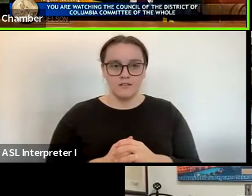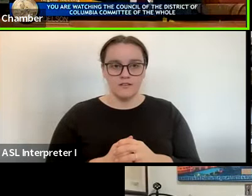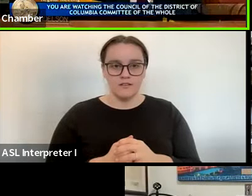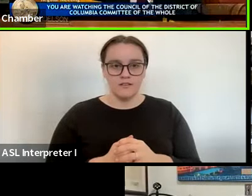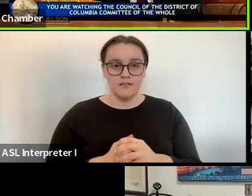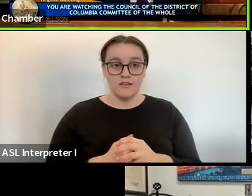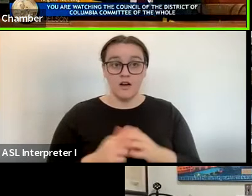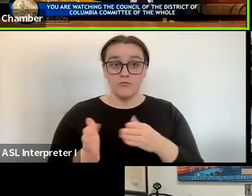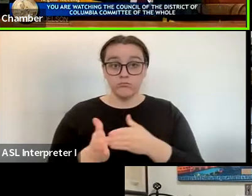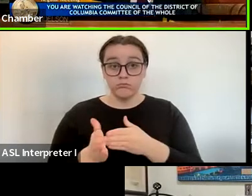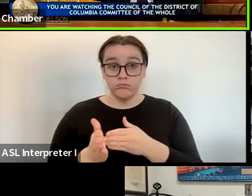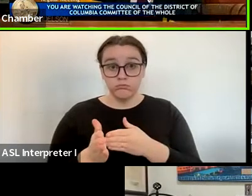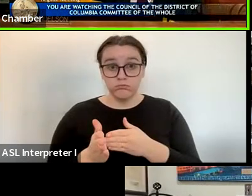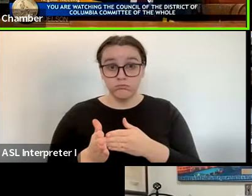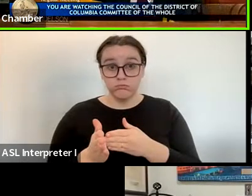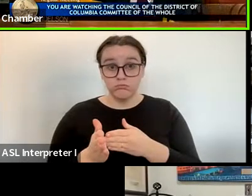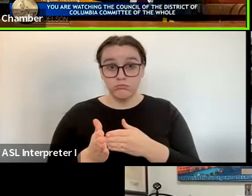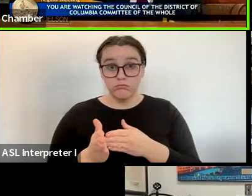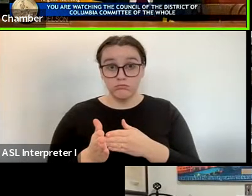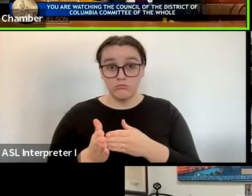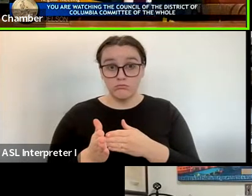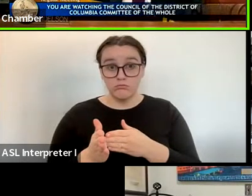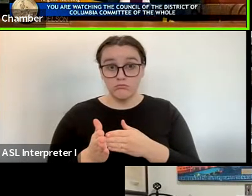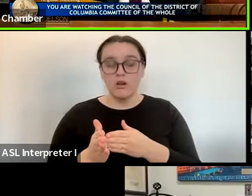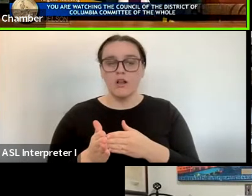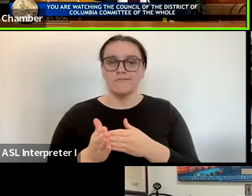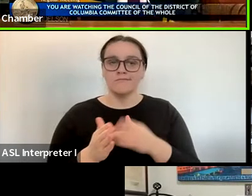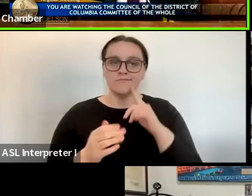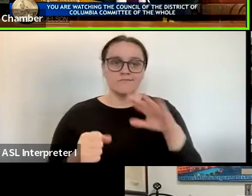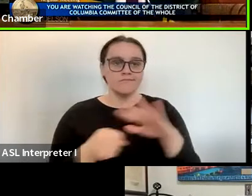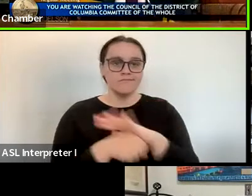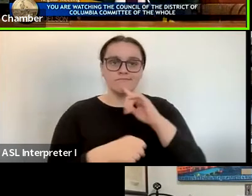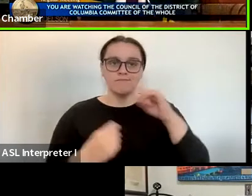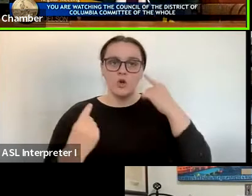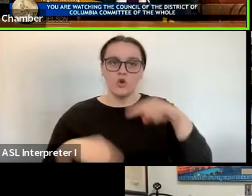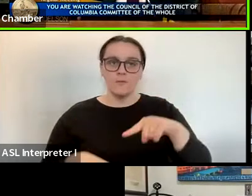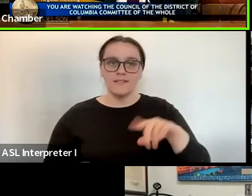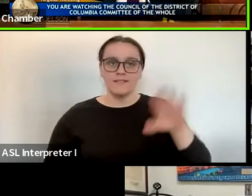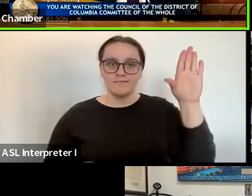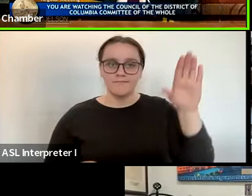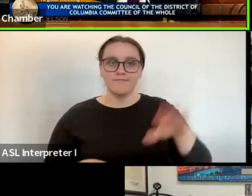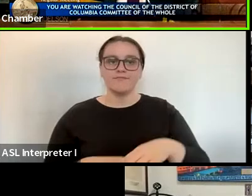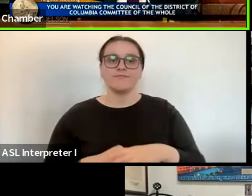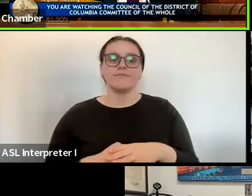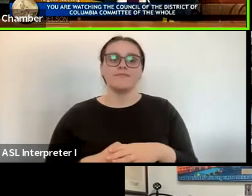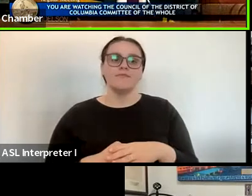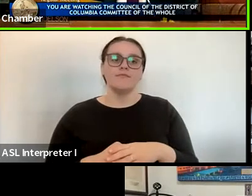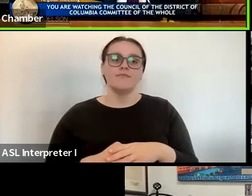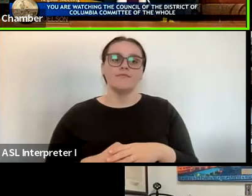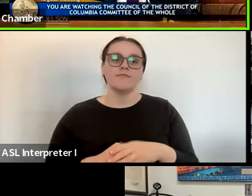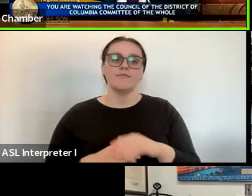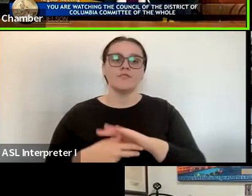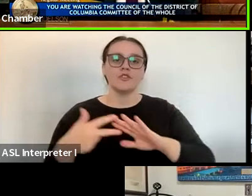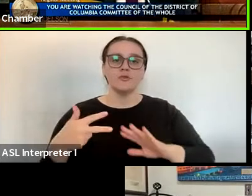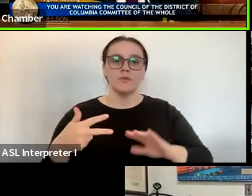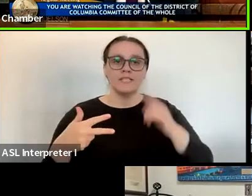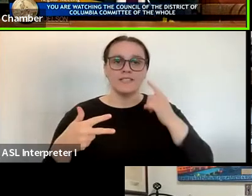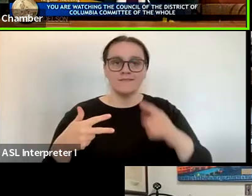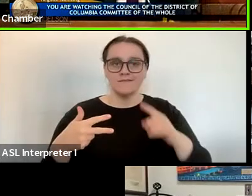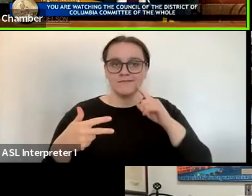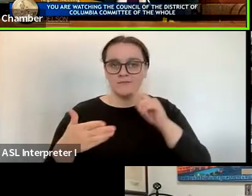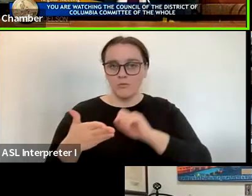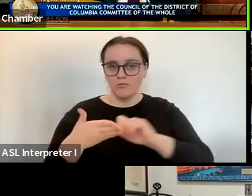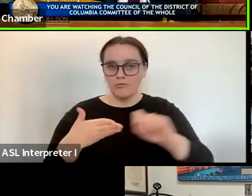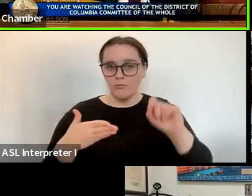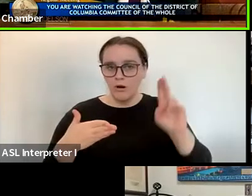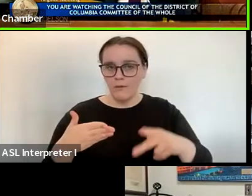Aye. Are there any opposed? The ayes have it unanimously. We have three measures for markup in the Committee of the